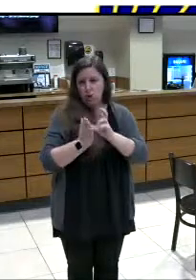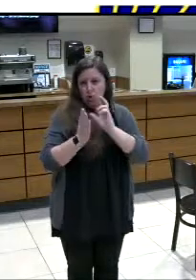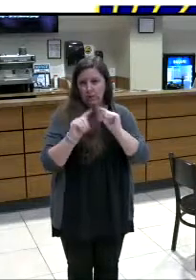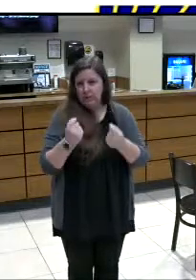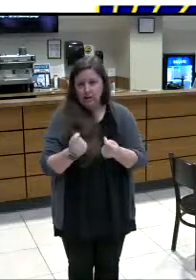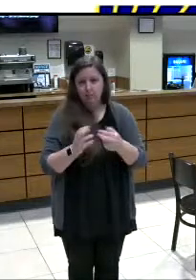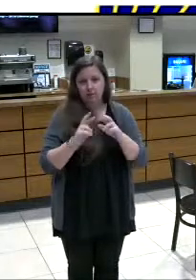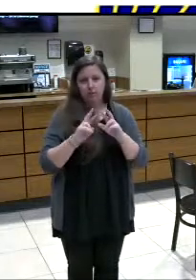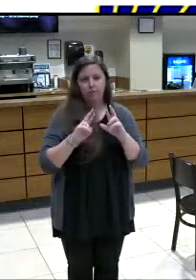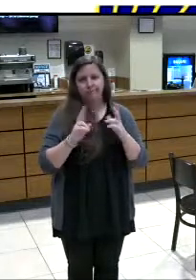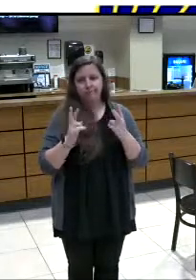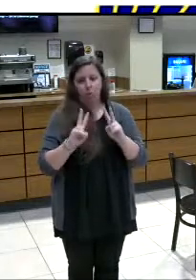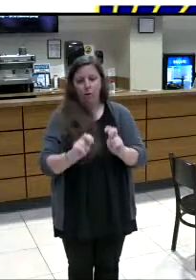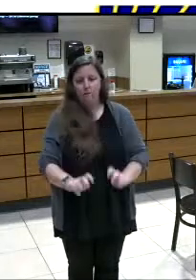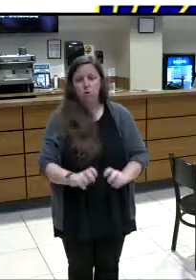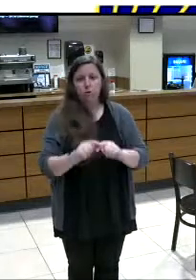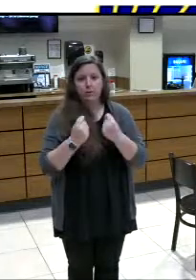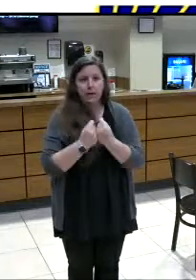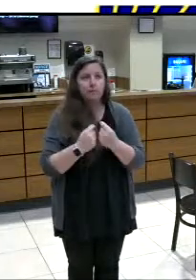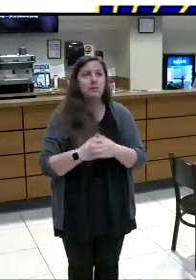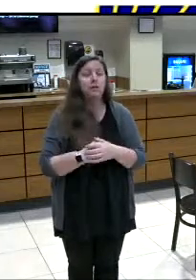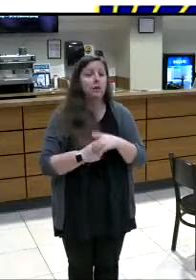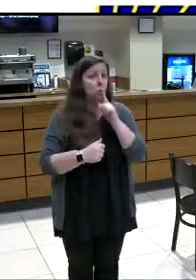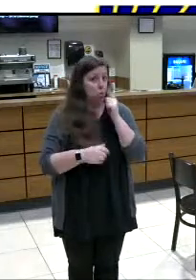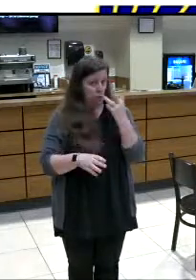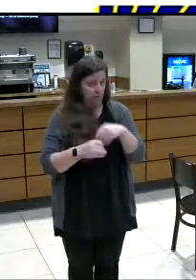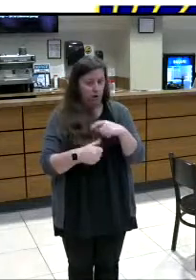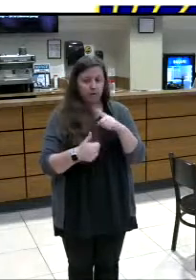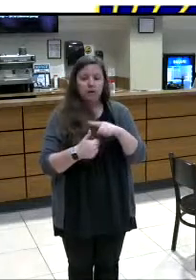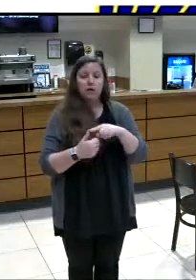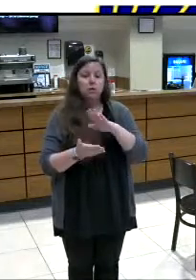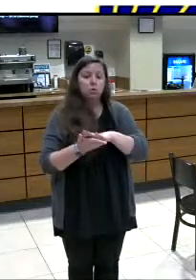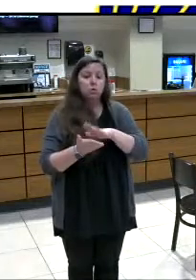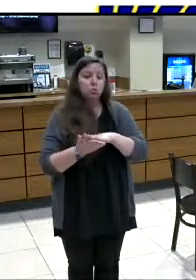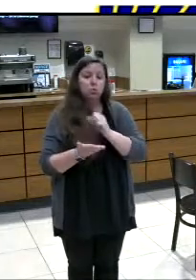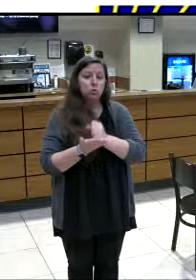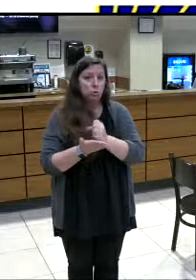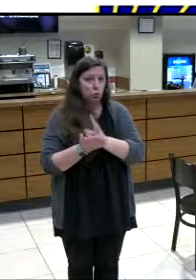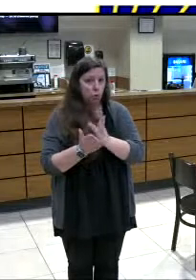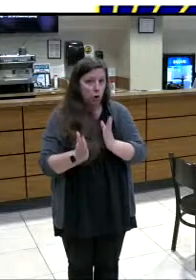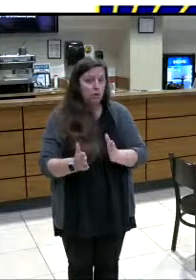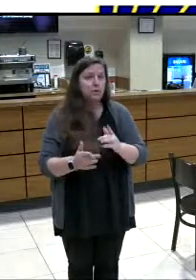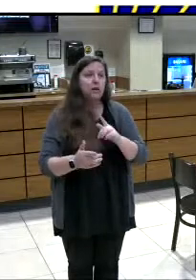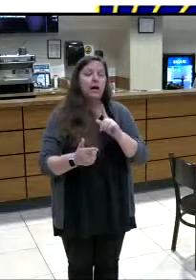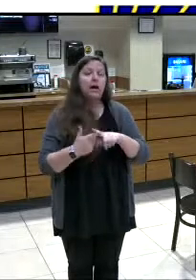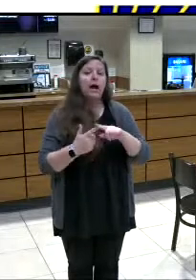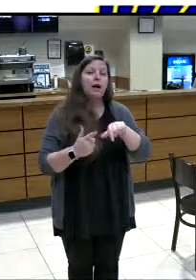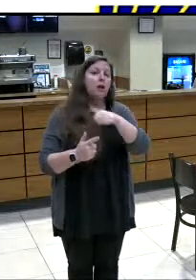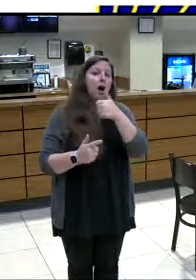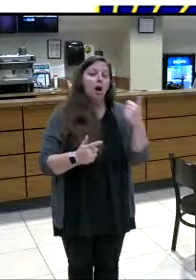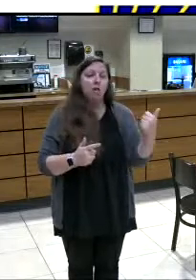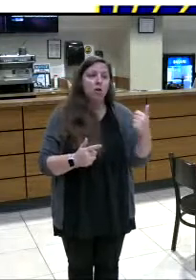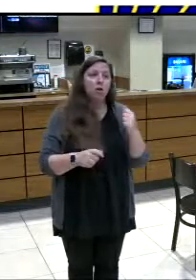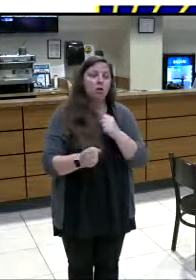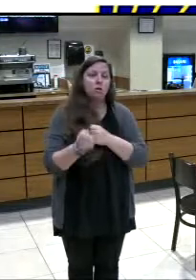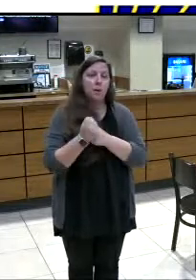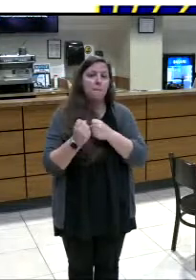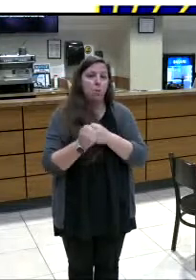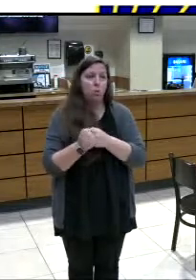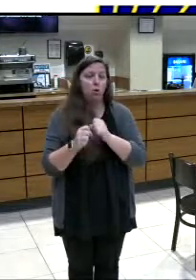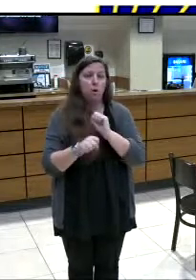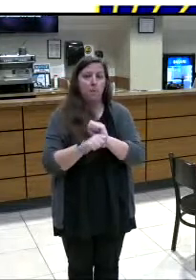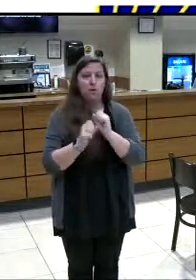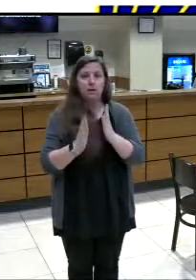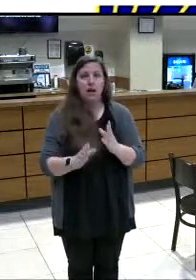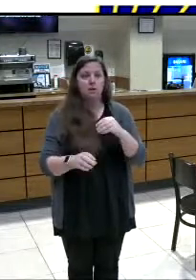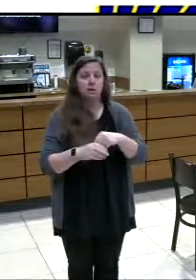are comprised of the school social workers along with other support personnel within the